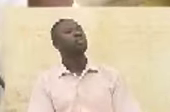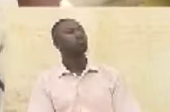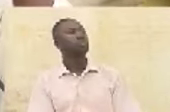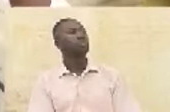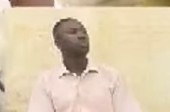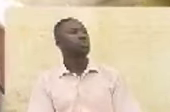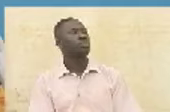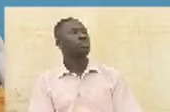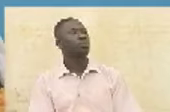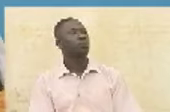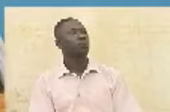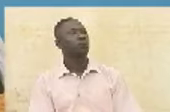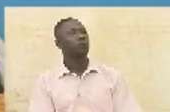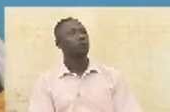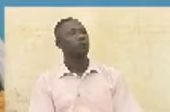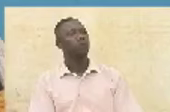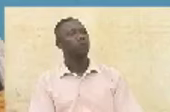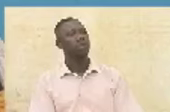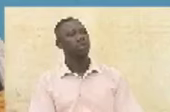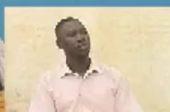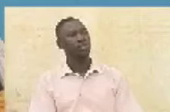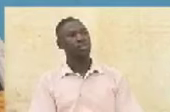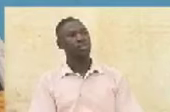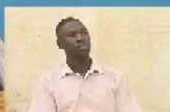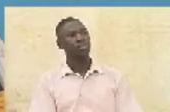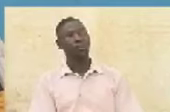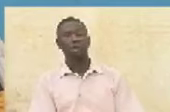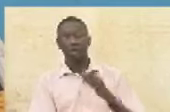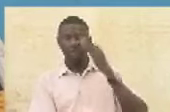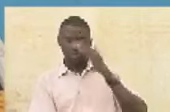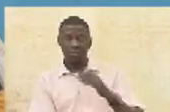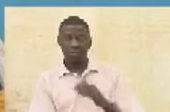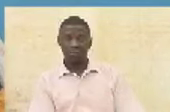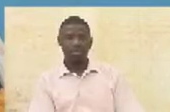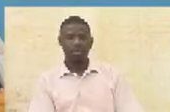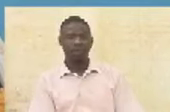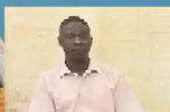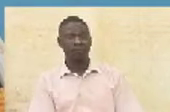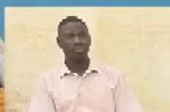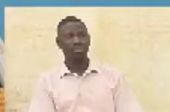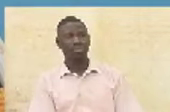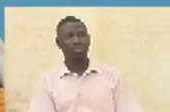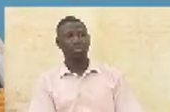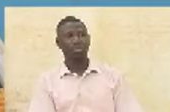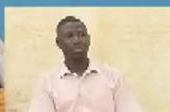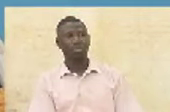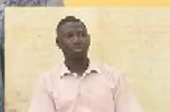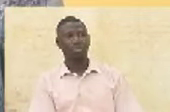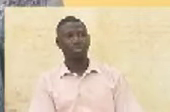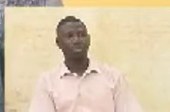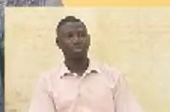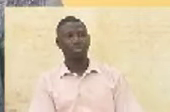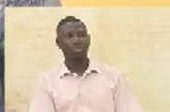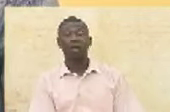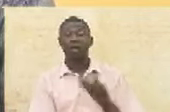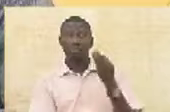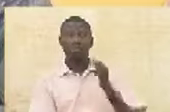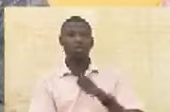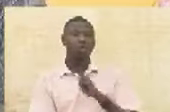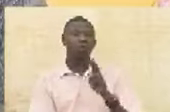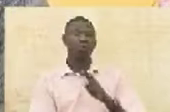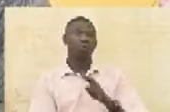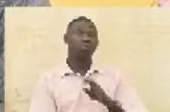Thank you. Commissioner If there are no further